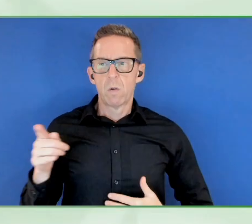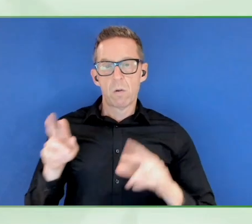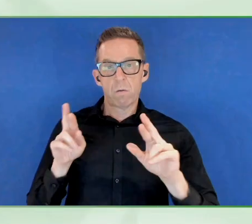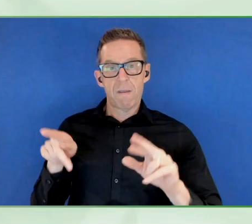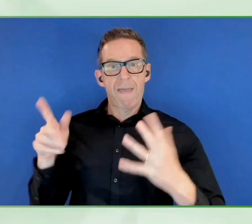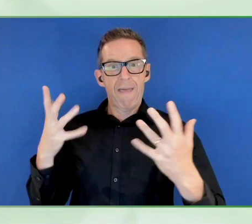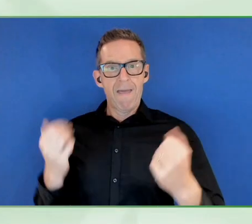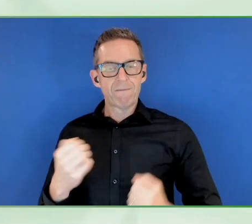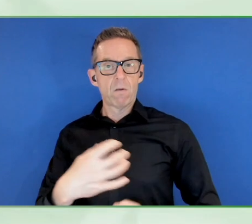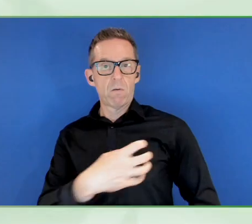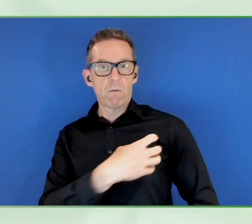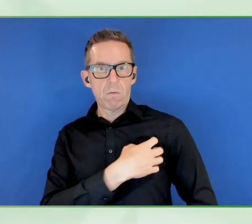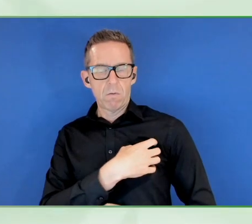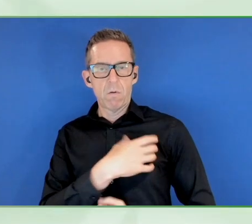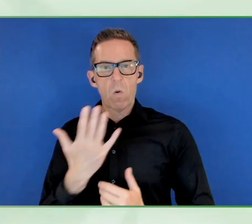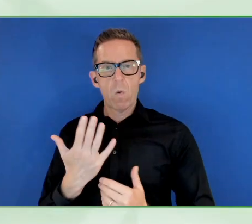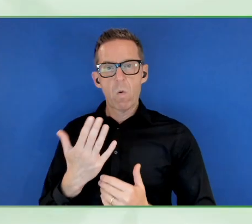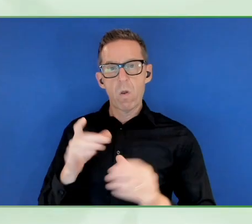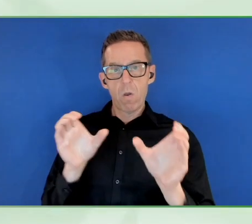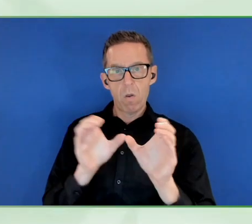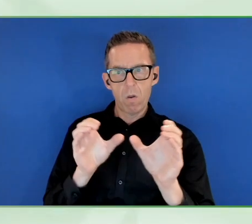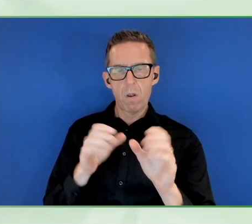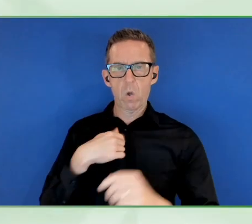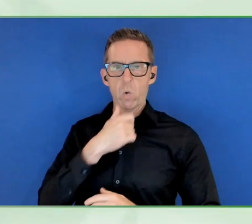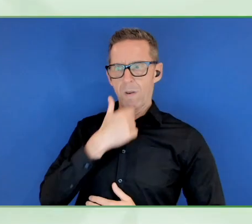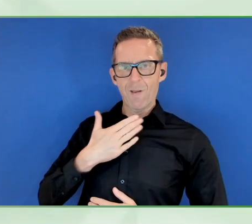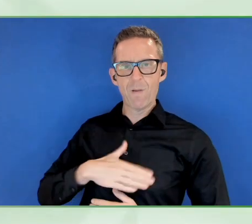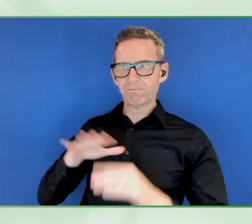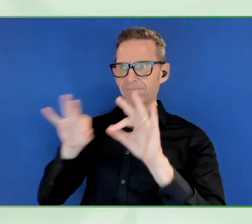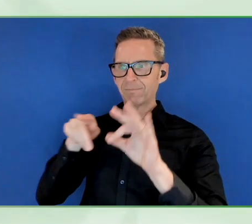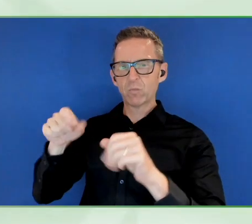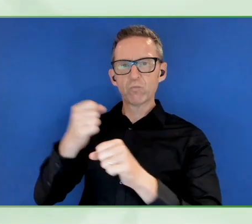Apologies for not giving you enough time, but anybody has any questions? Yes?